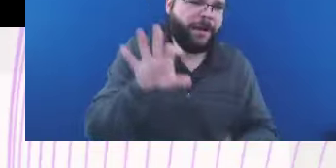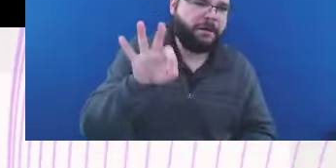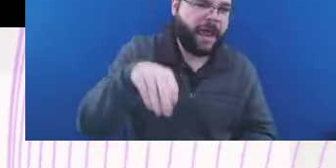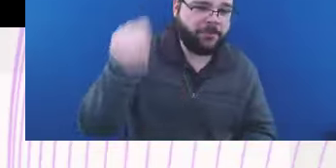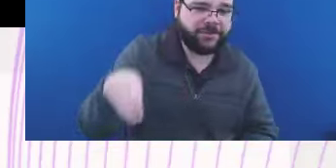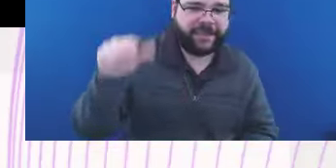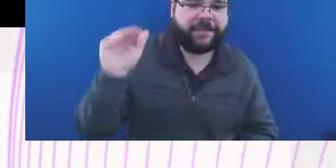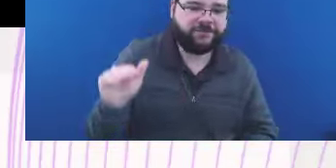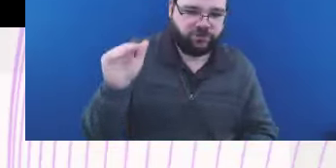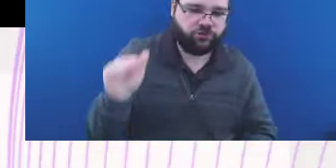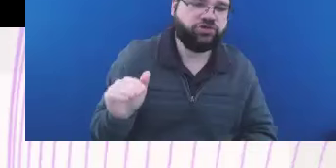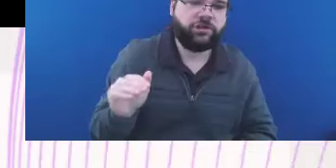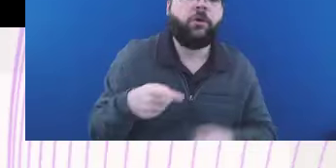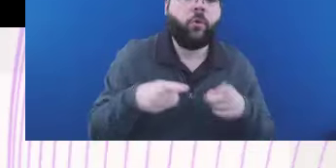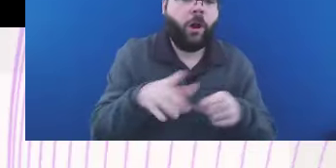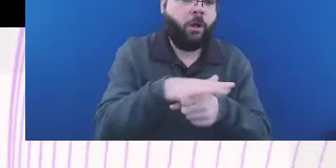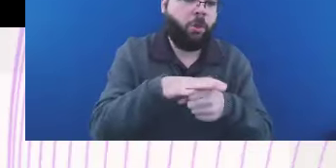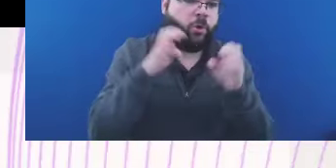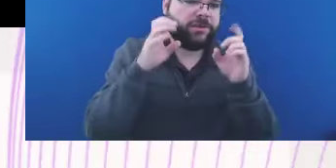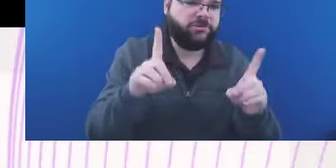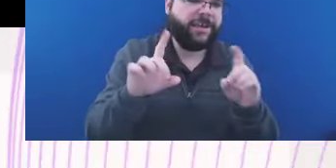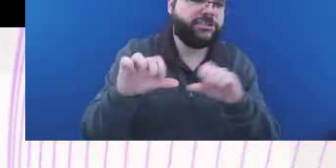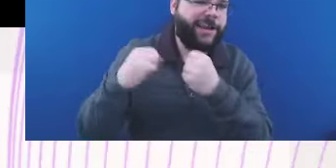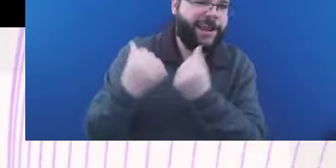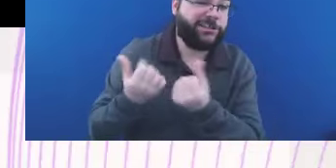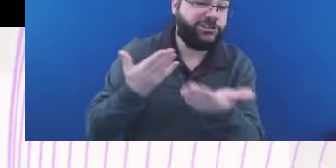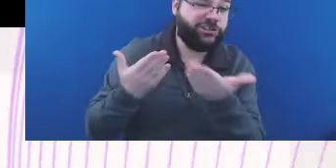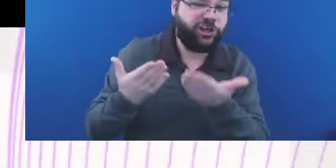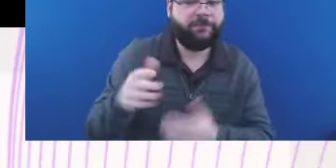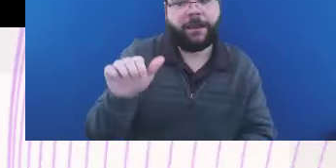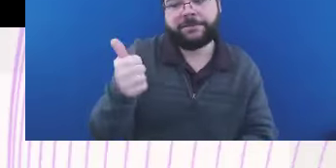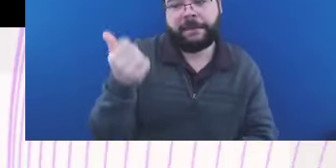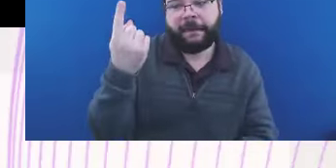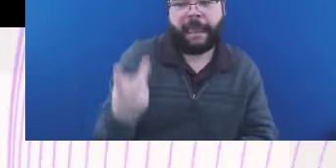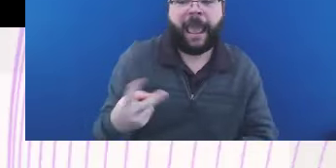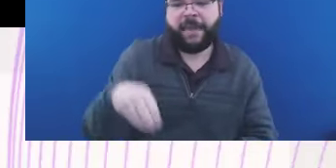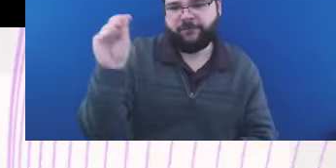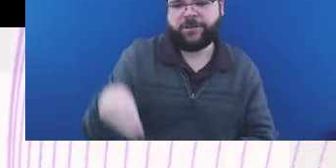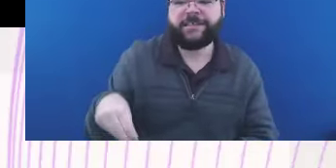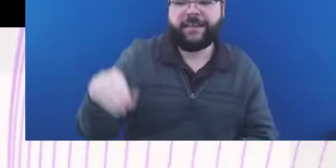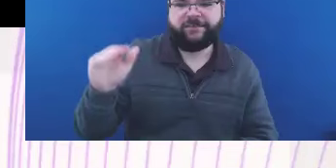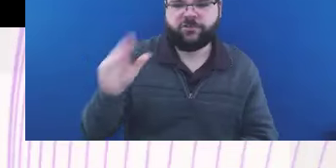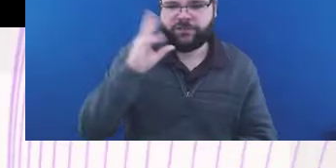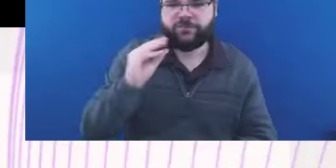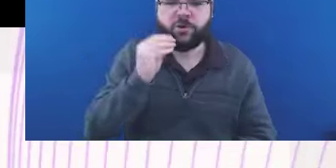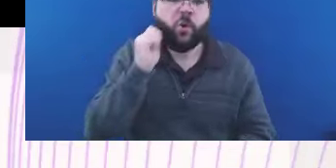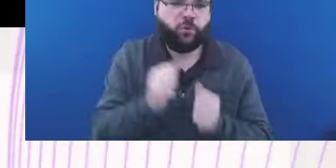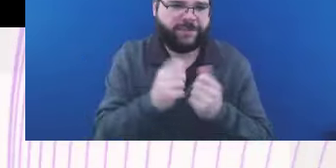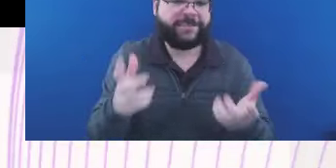of children, while local education agencies serve an estimated 10.5% of children experiencing